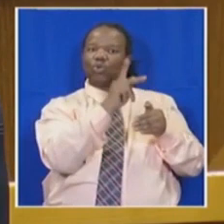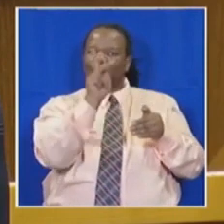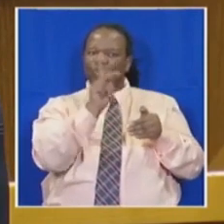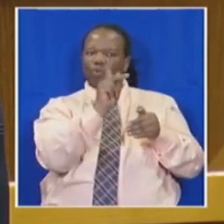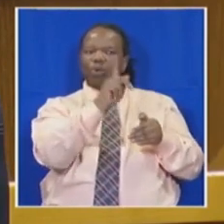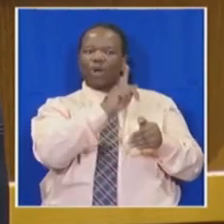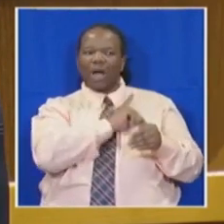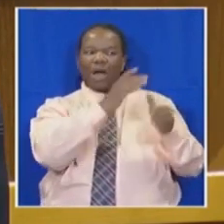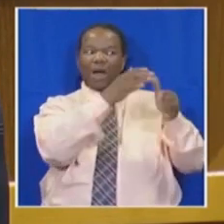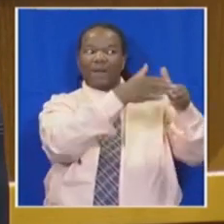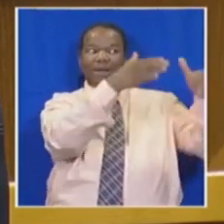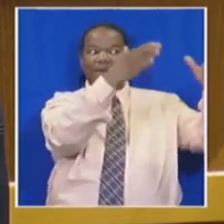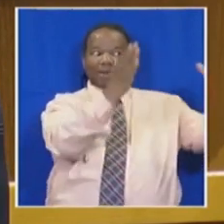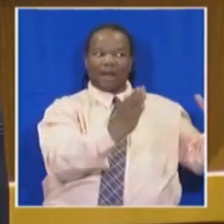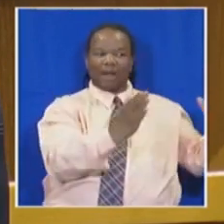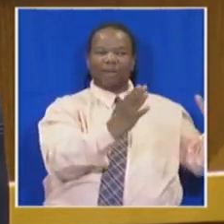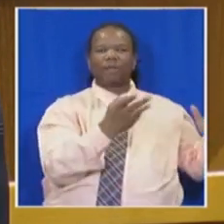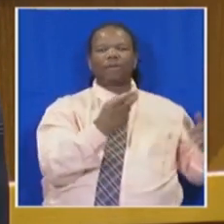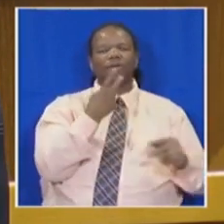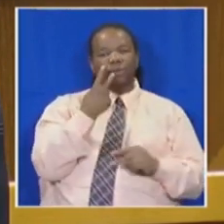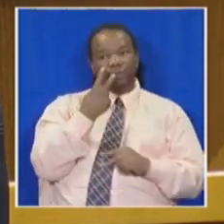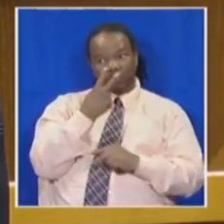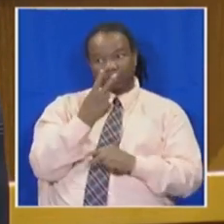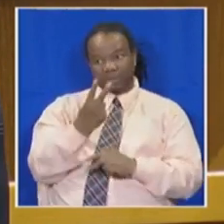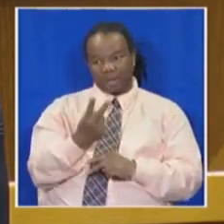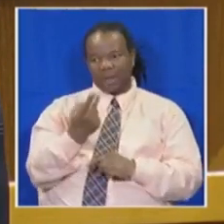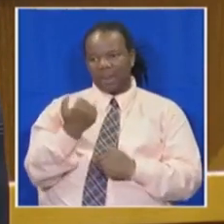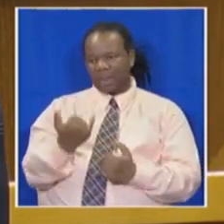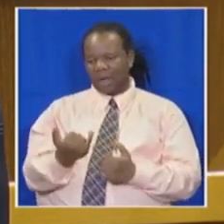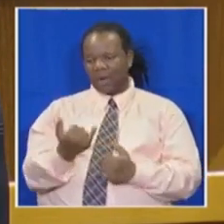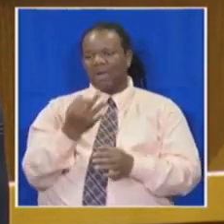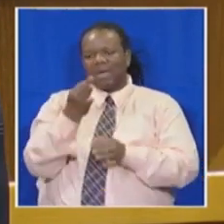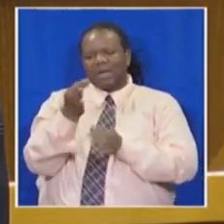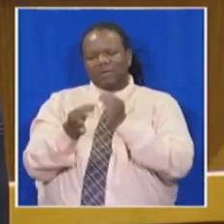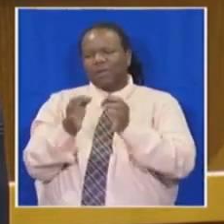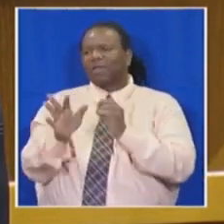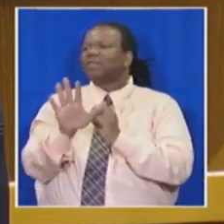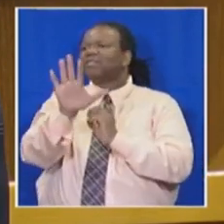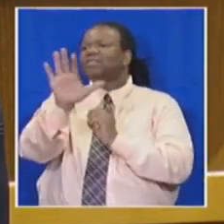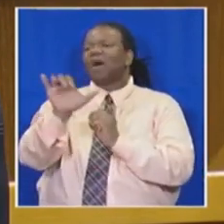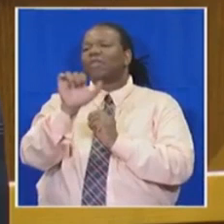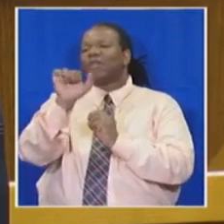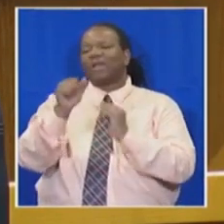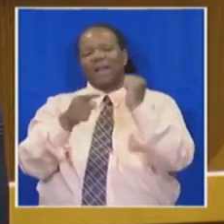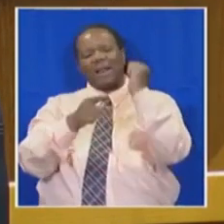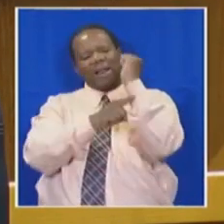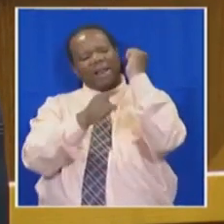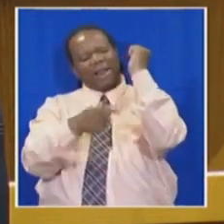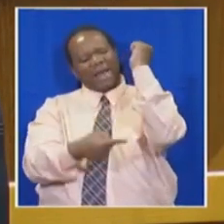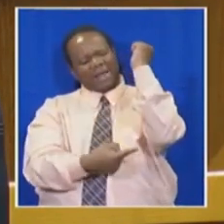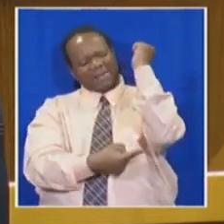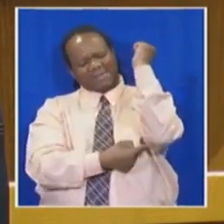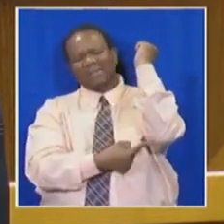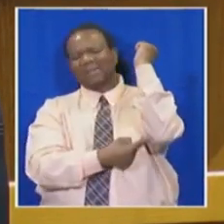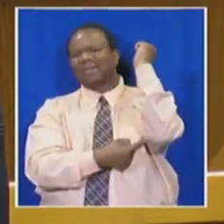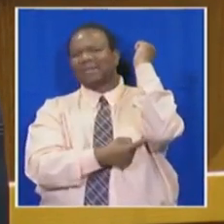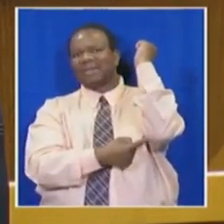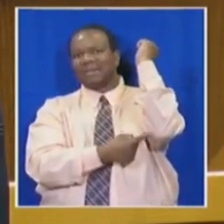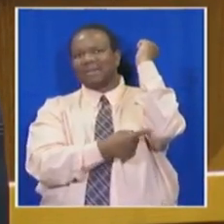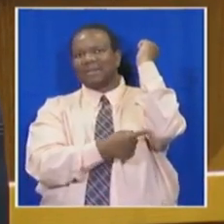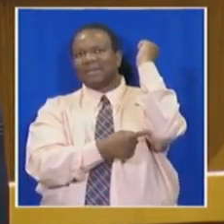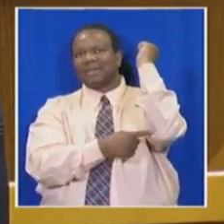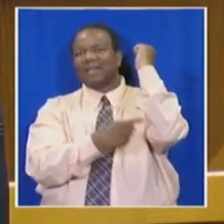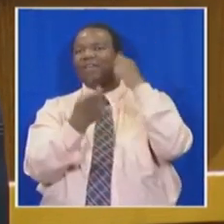This explains why South Africa has come last or second last in every single team's round